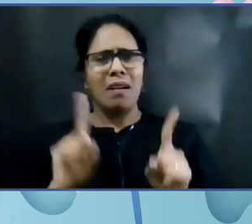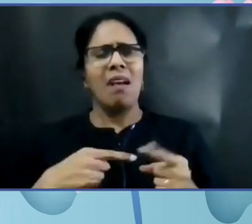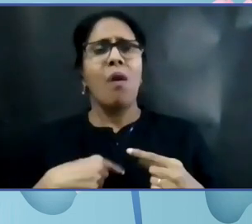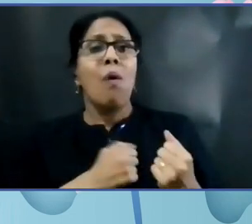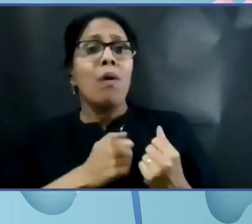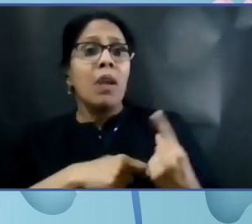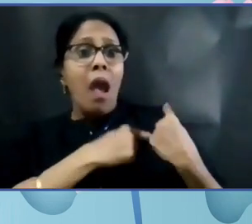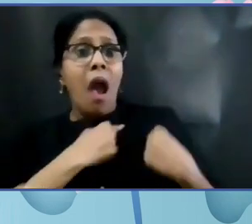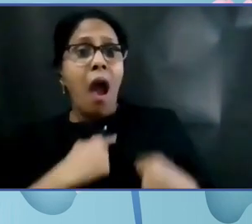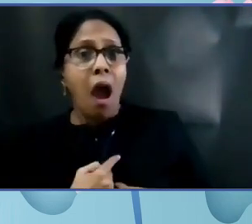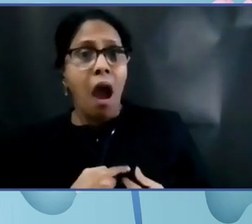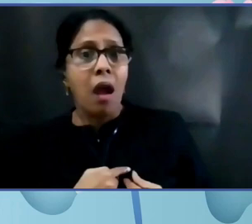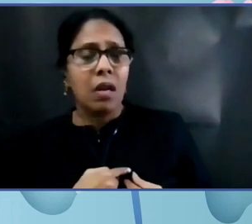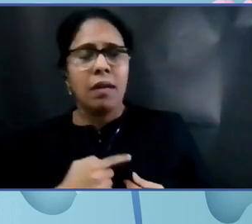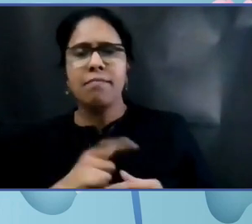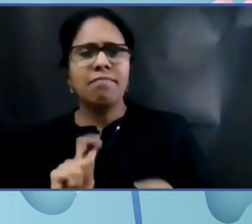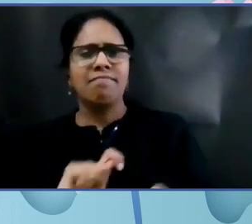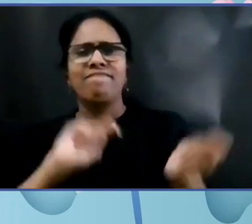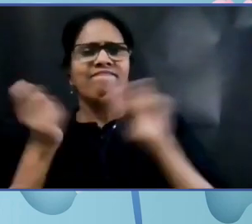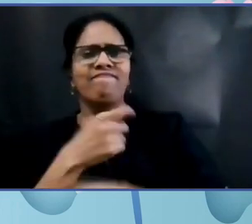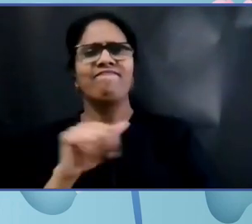are unchangeable.